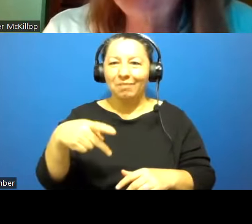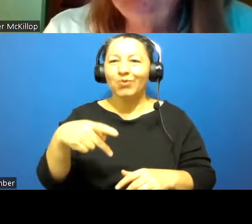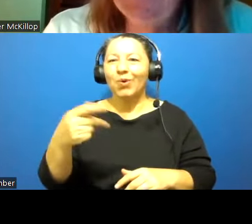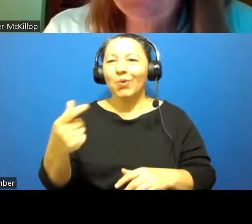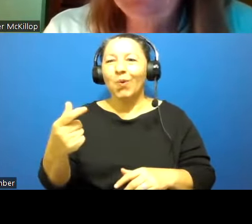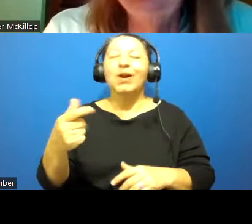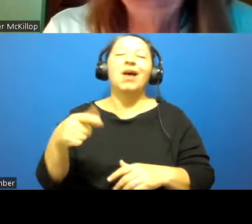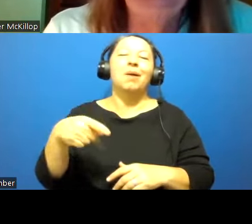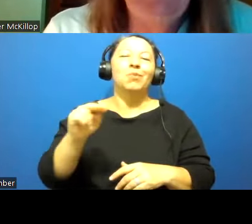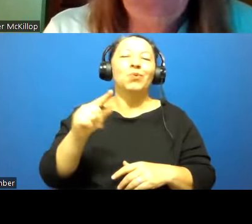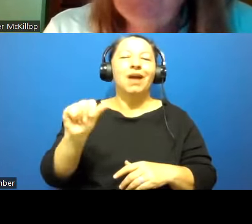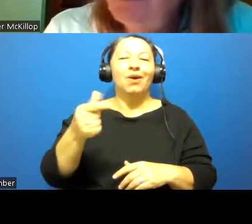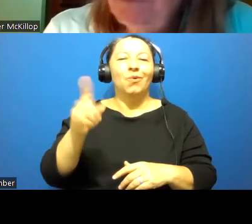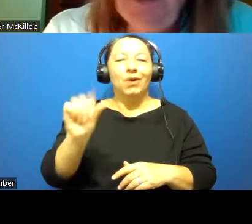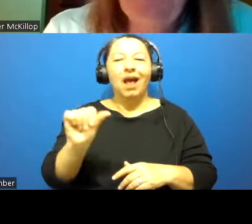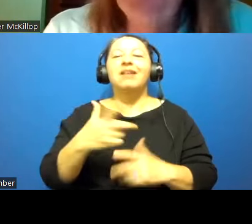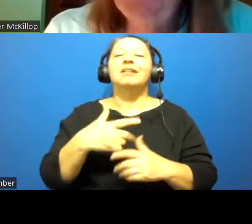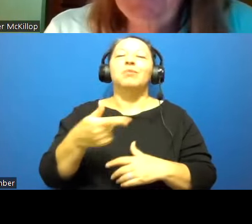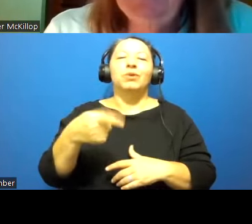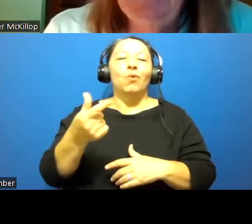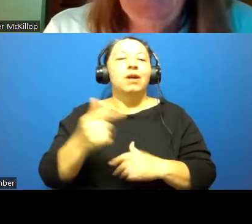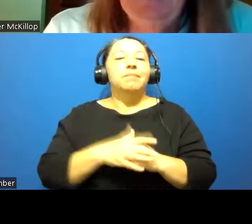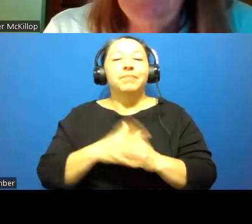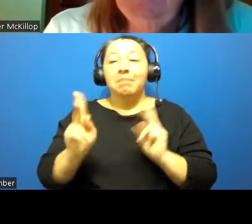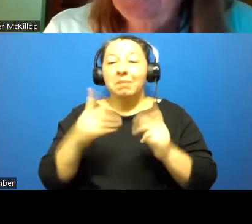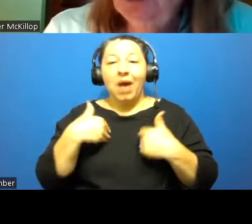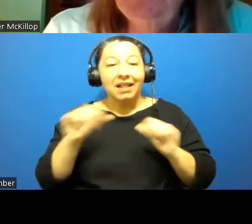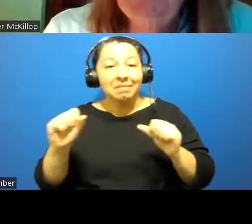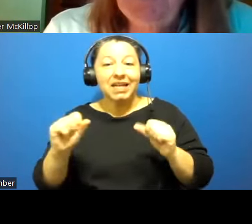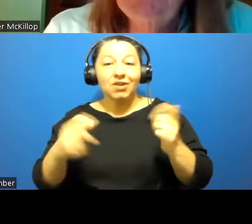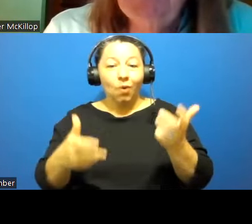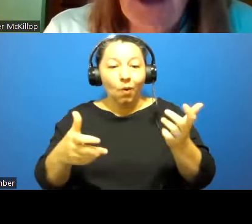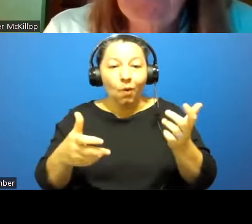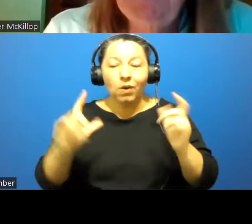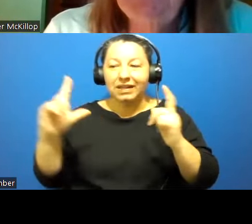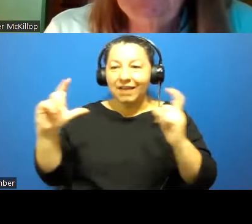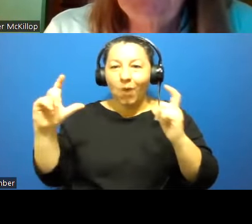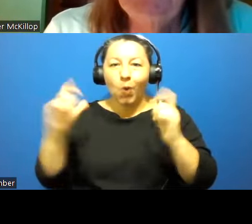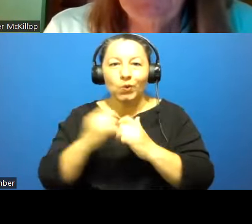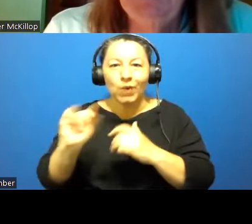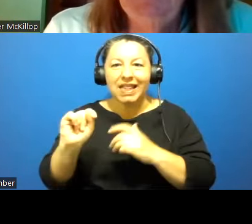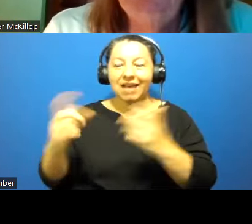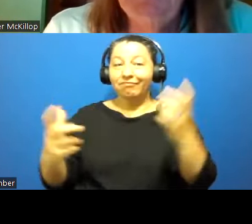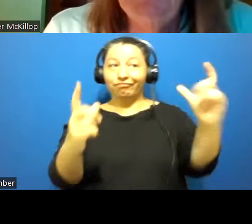actual canoe paddle and take photos with it and learned about conservation.